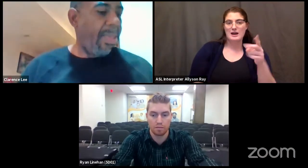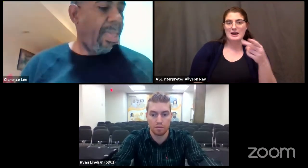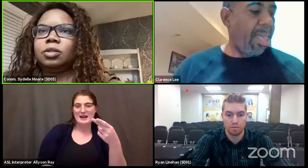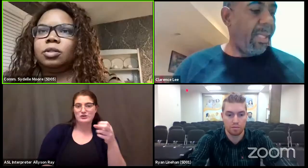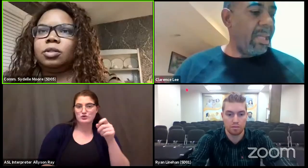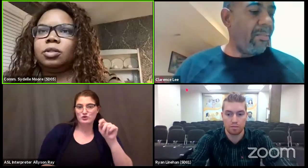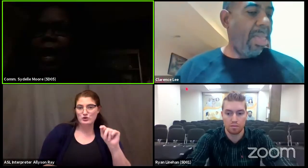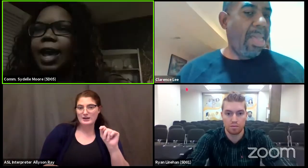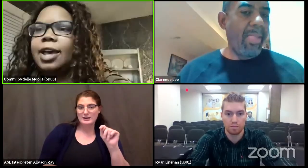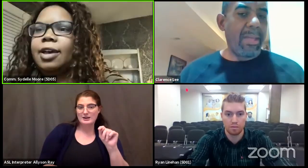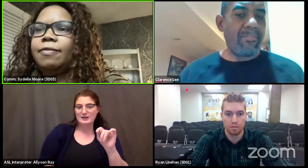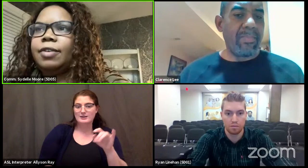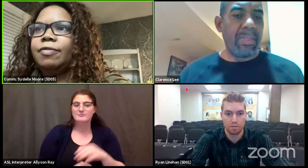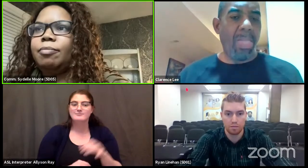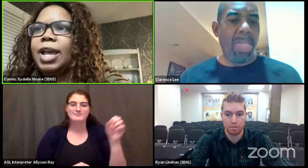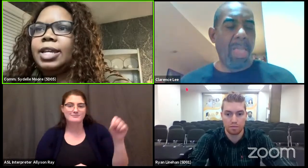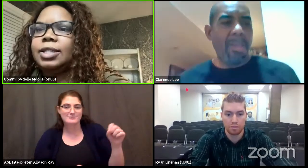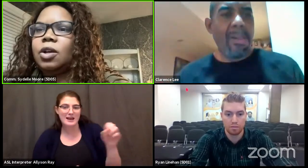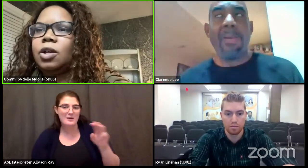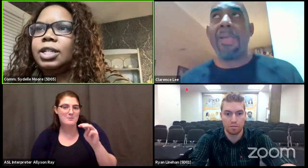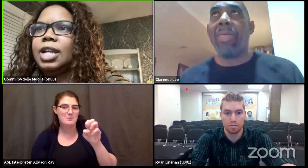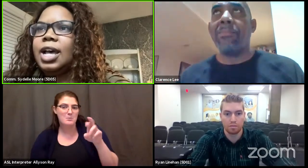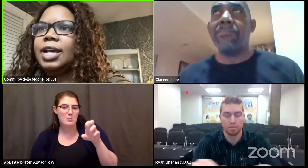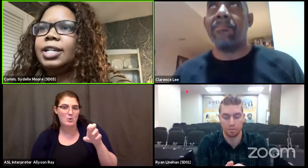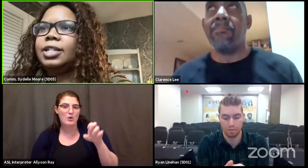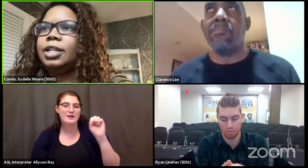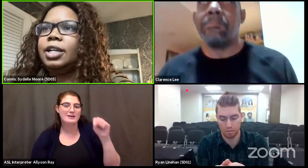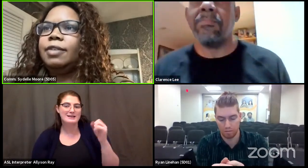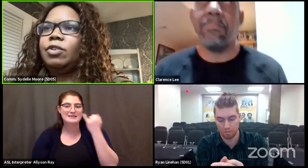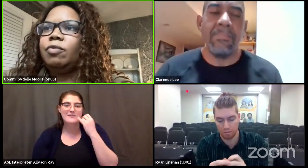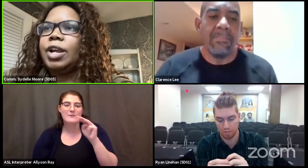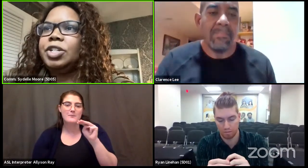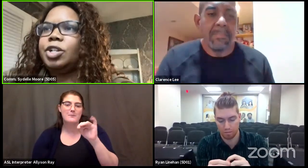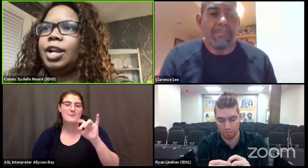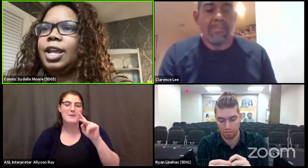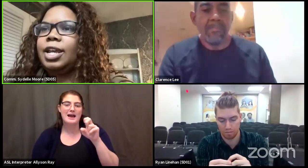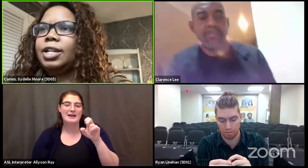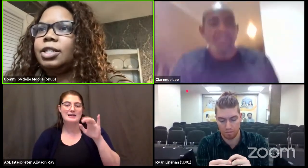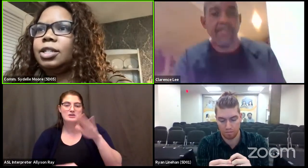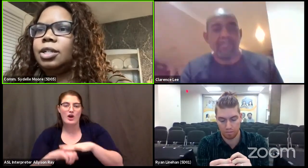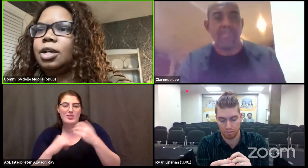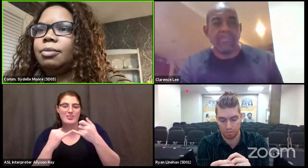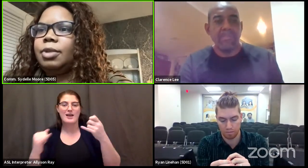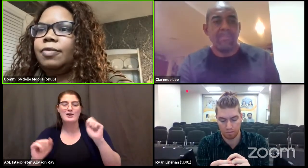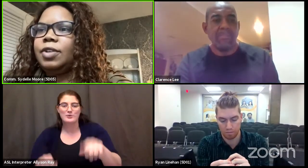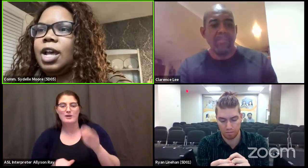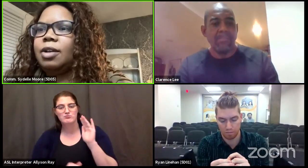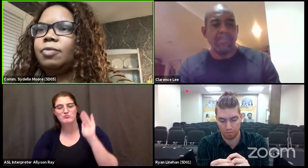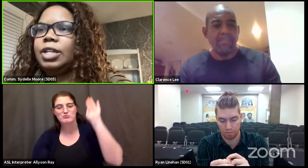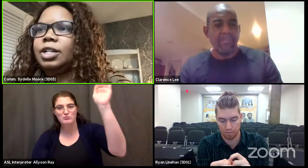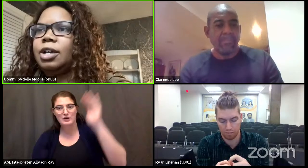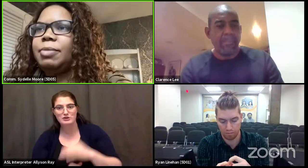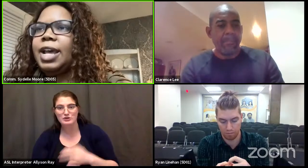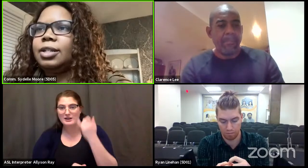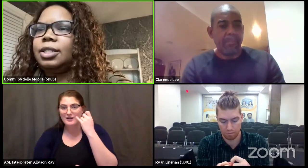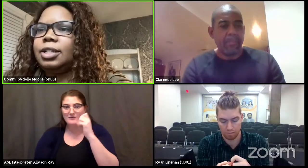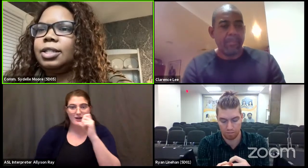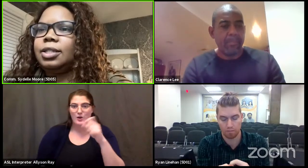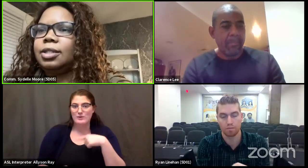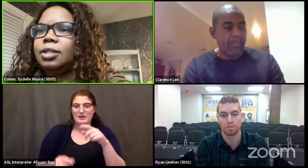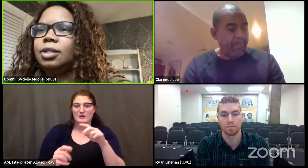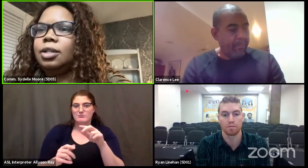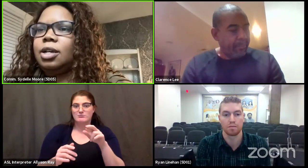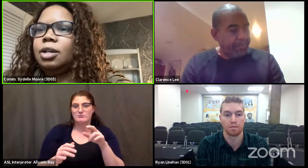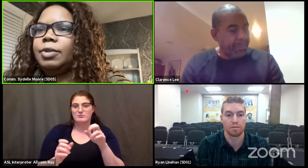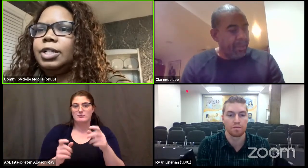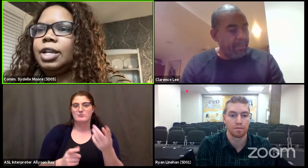It is, and if Mike is on the line, if you'll raise your hand. If not, we can come back to